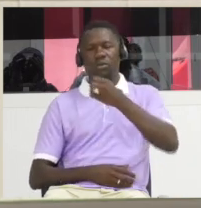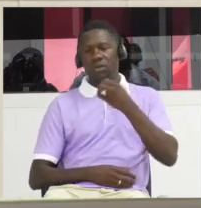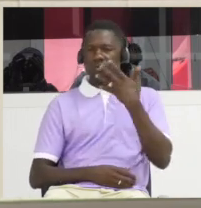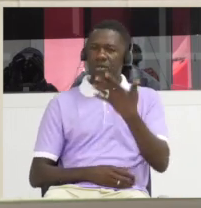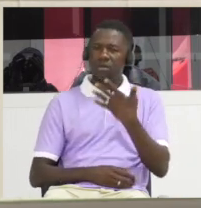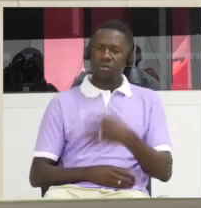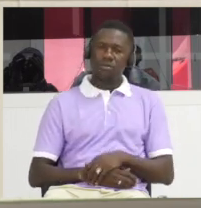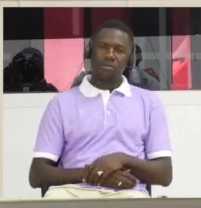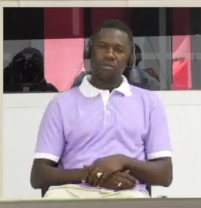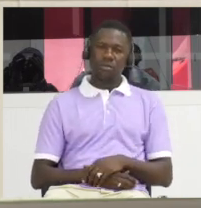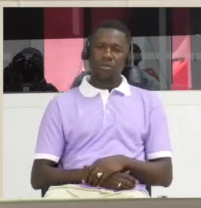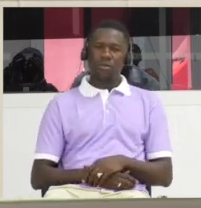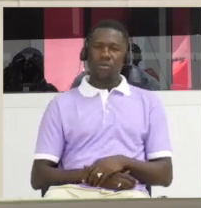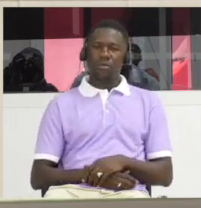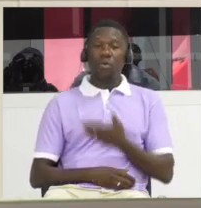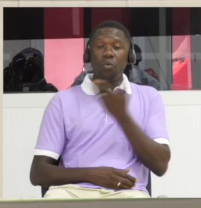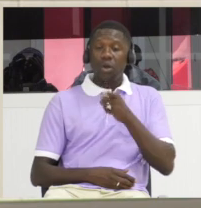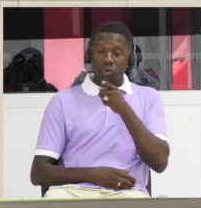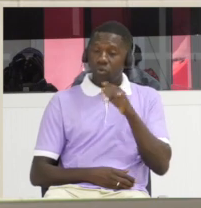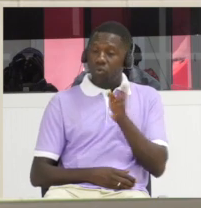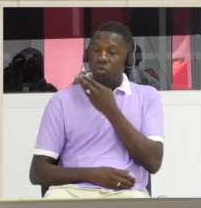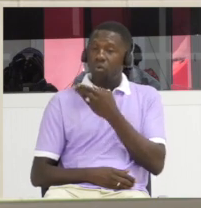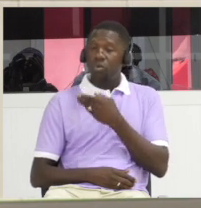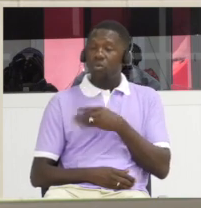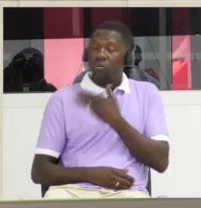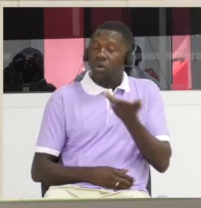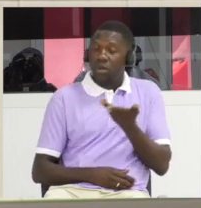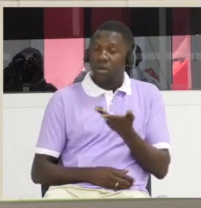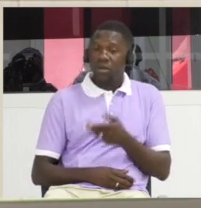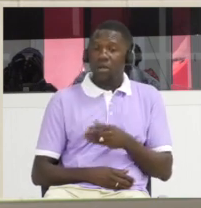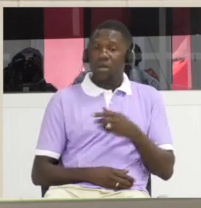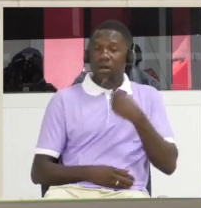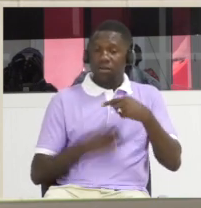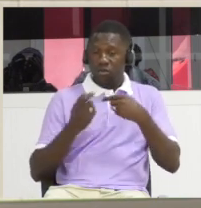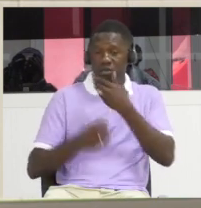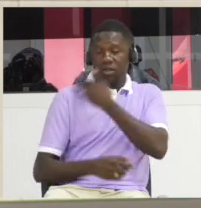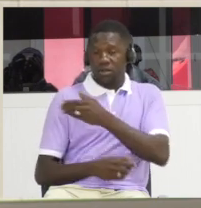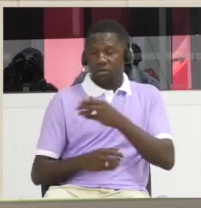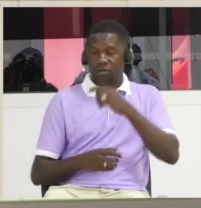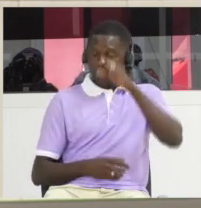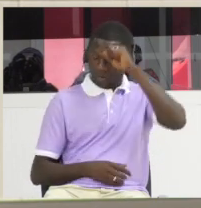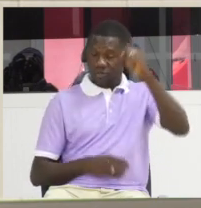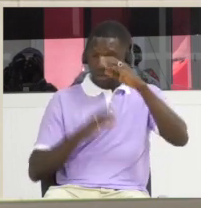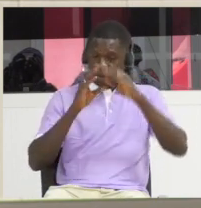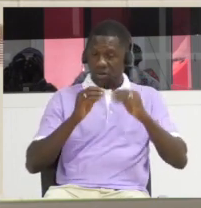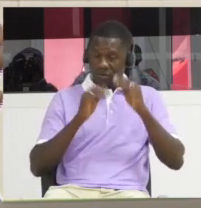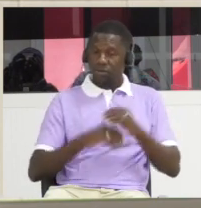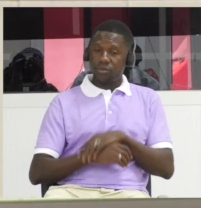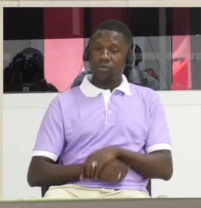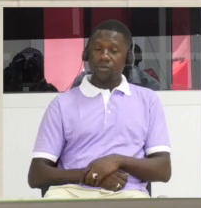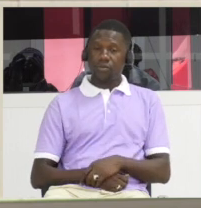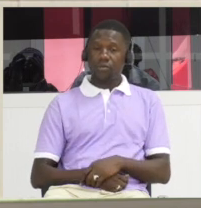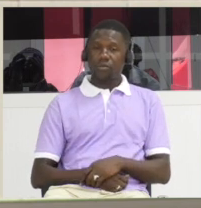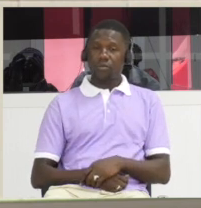State House? I went to a friend. I went home. You know, I didn't go home.